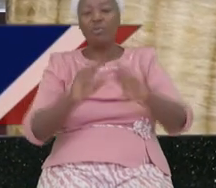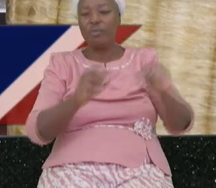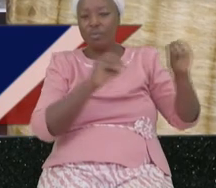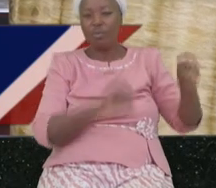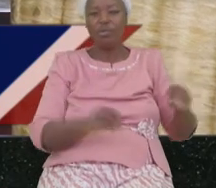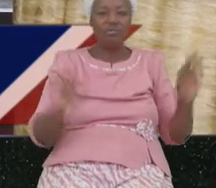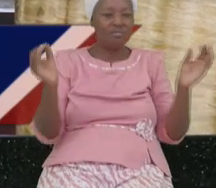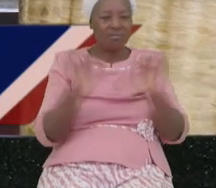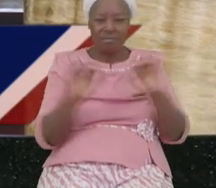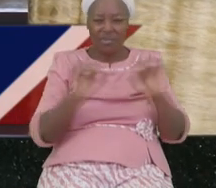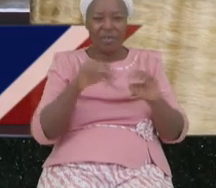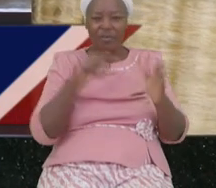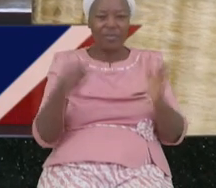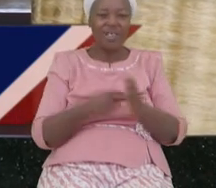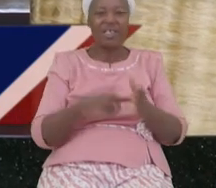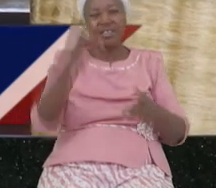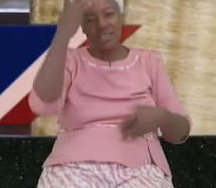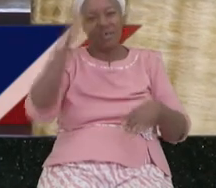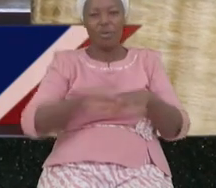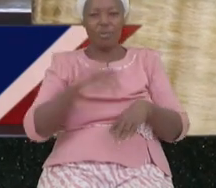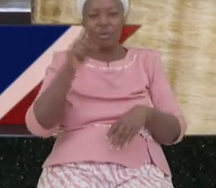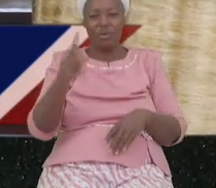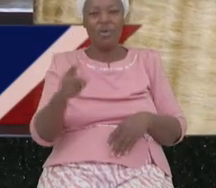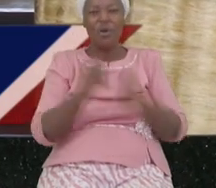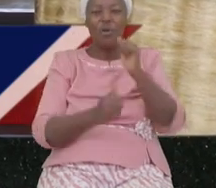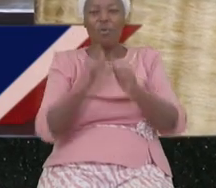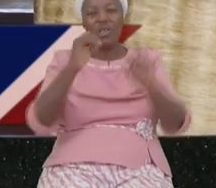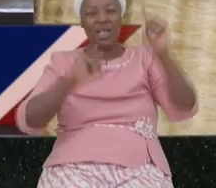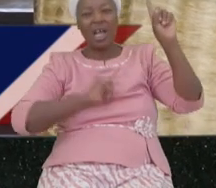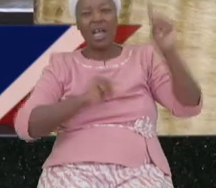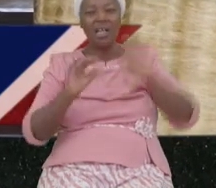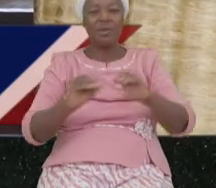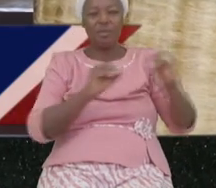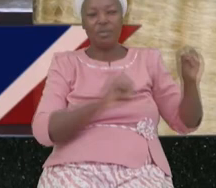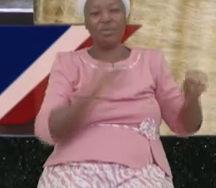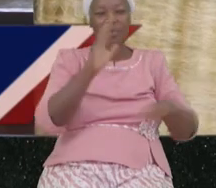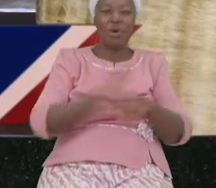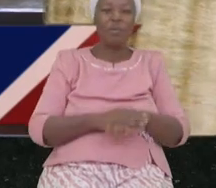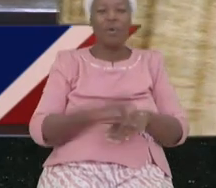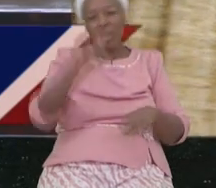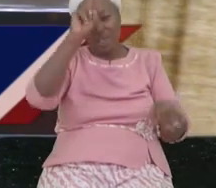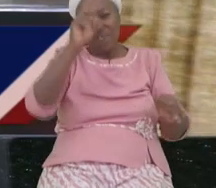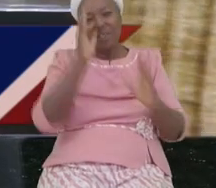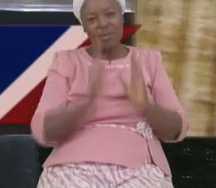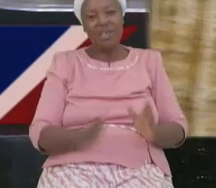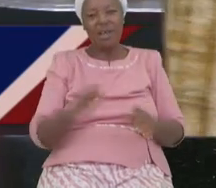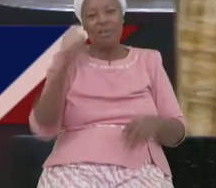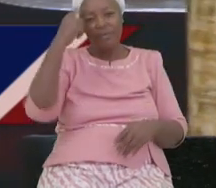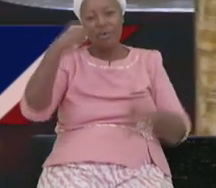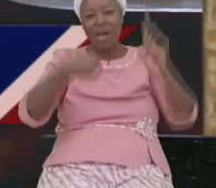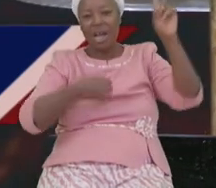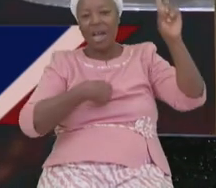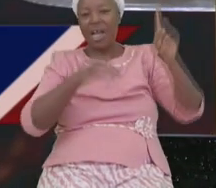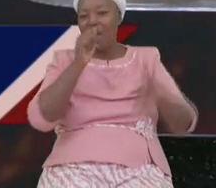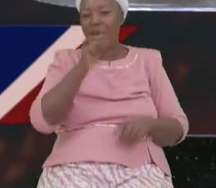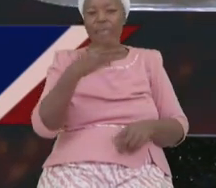of these diseases upon thee, which have brought upon the Egyptians, for I am the